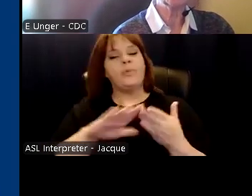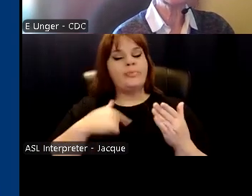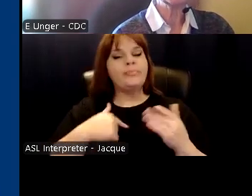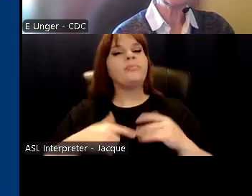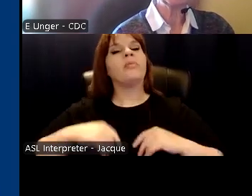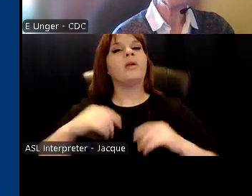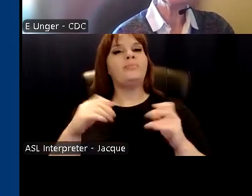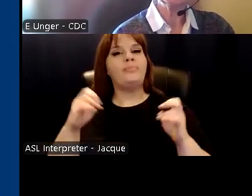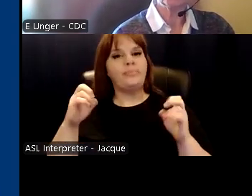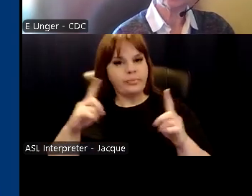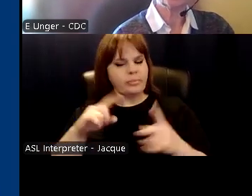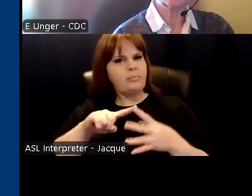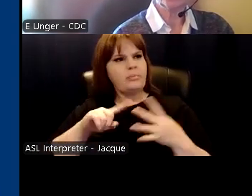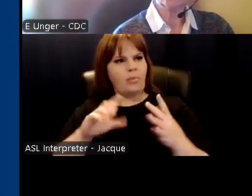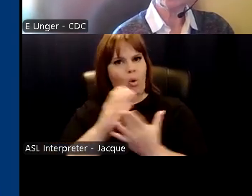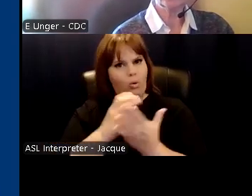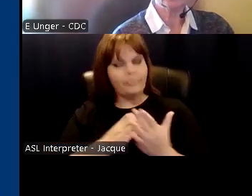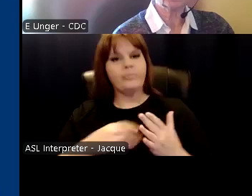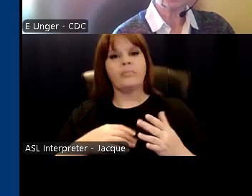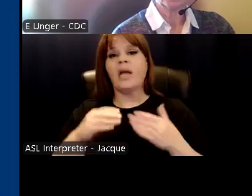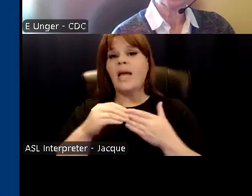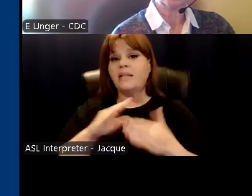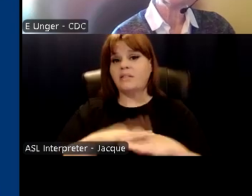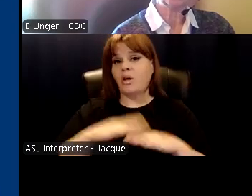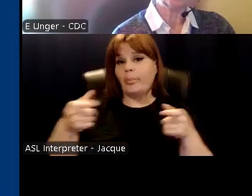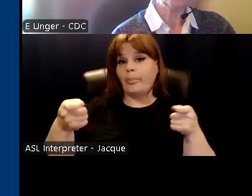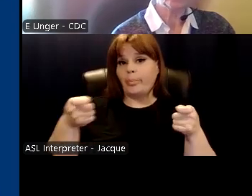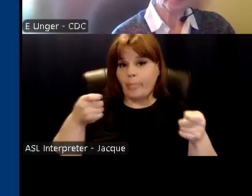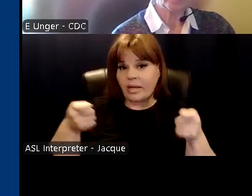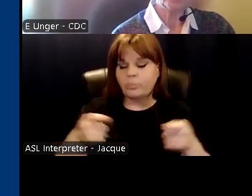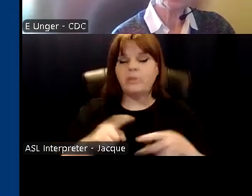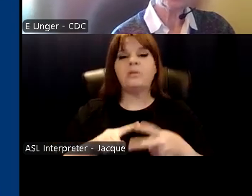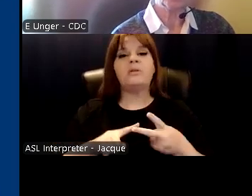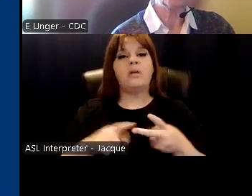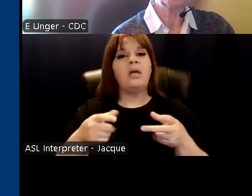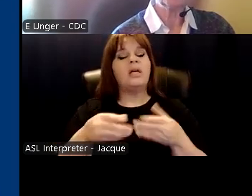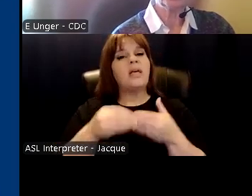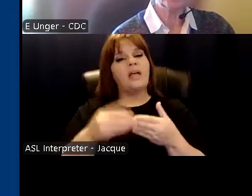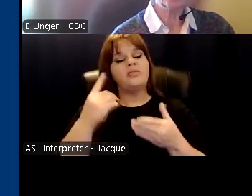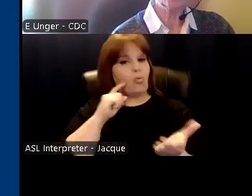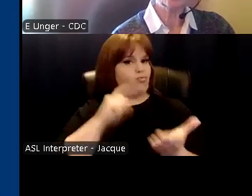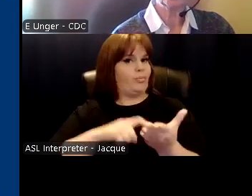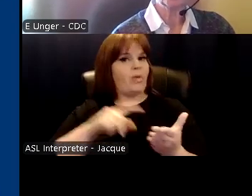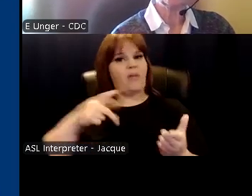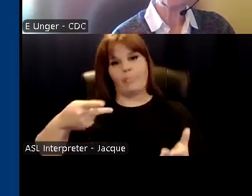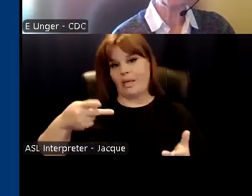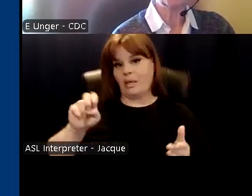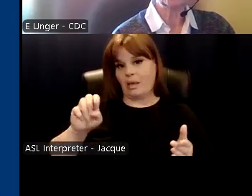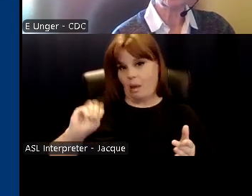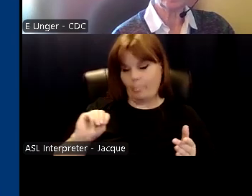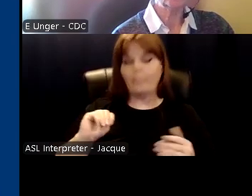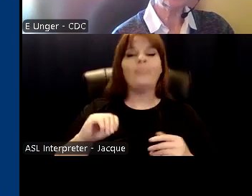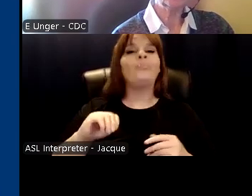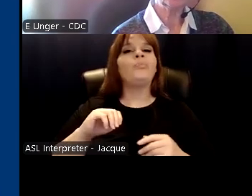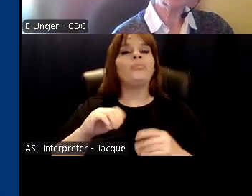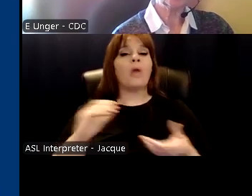courses, guidance on management, guidance on recognition of PEM, partnerships